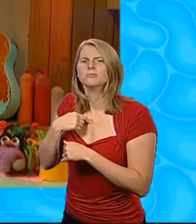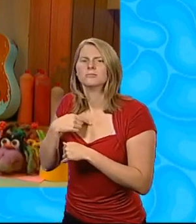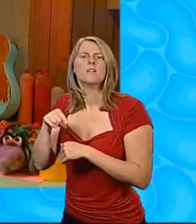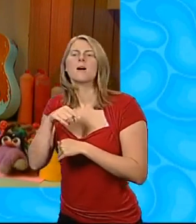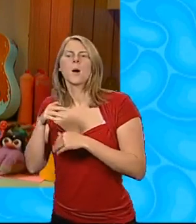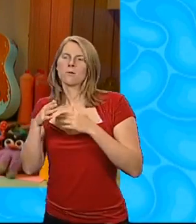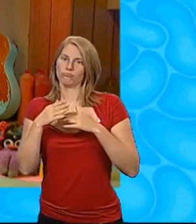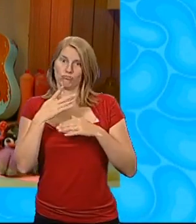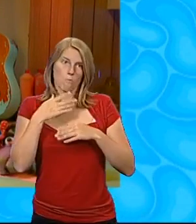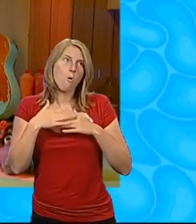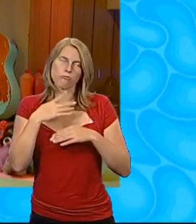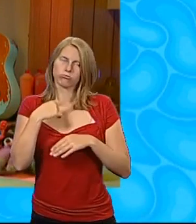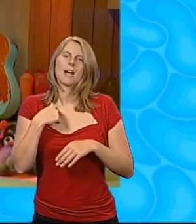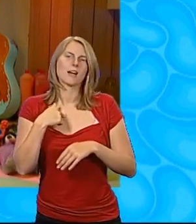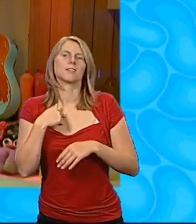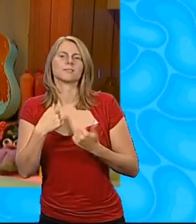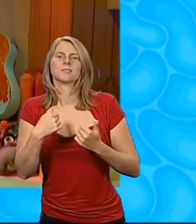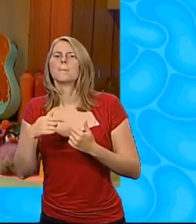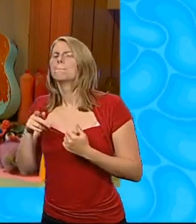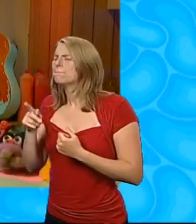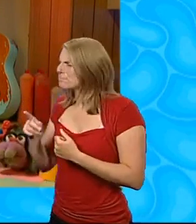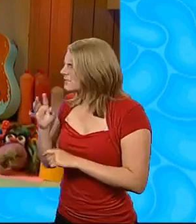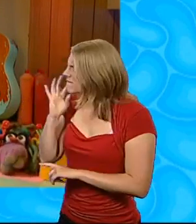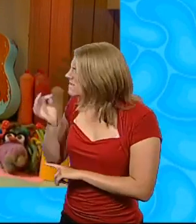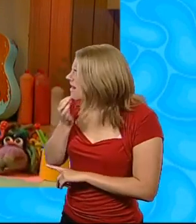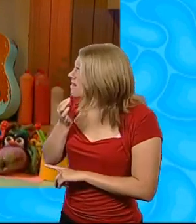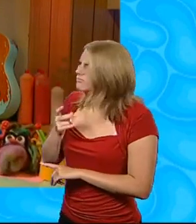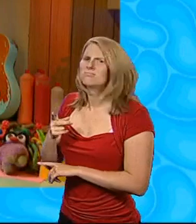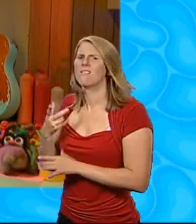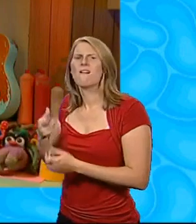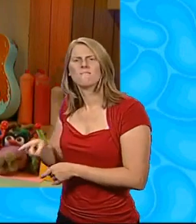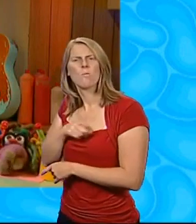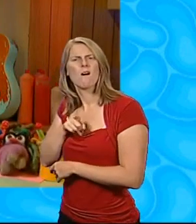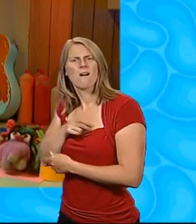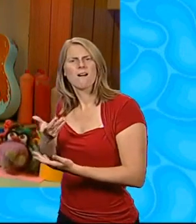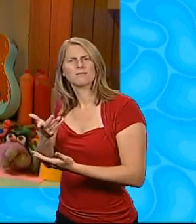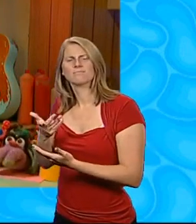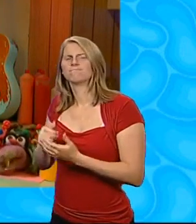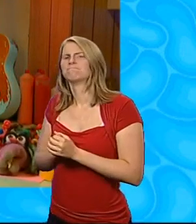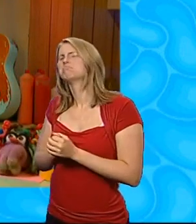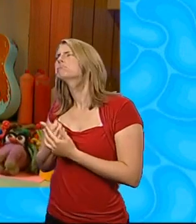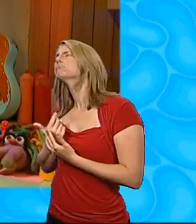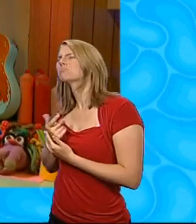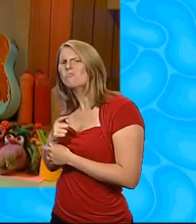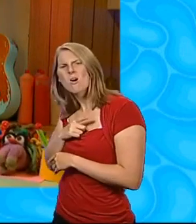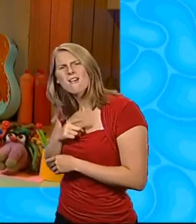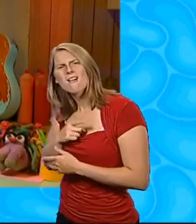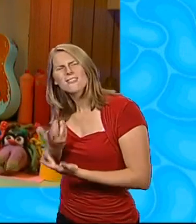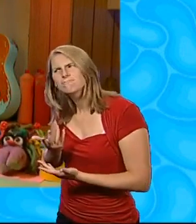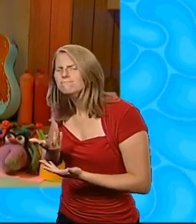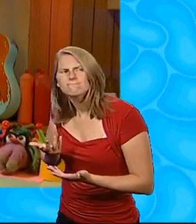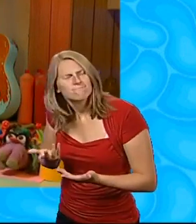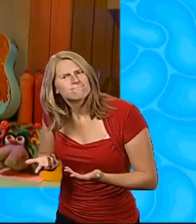red, Scrunchy yellow. More red for me, please. there you Chris, go. Yeah, why do we have flowers? why do we have flowers?